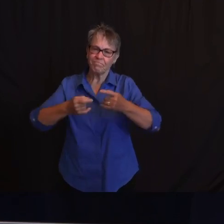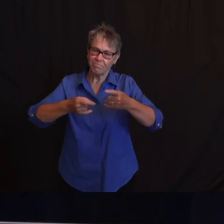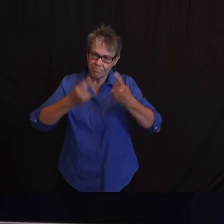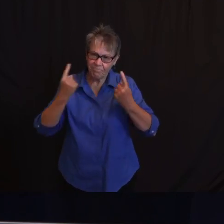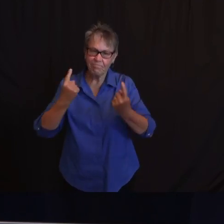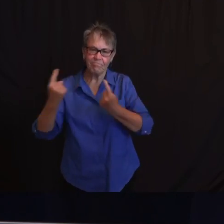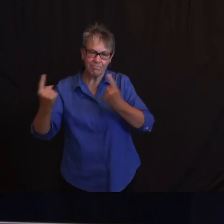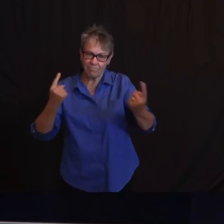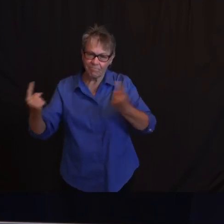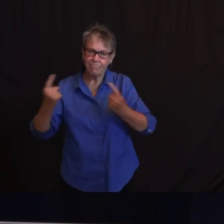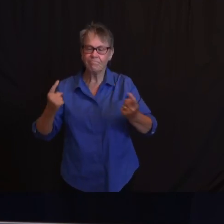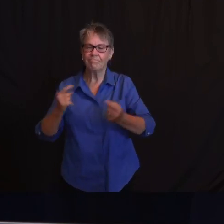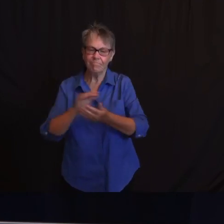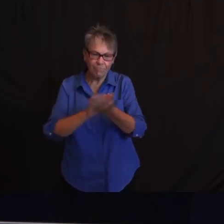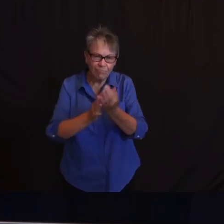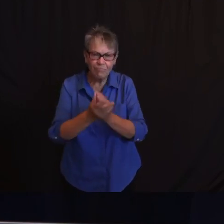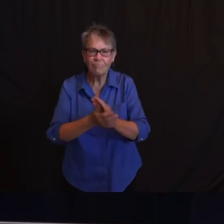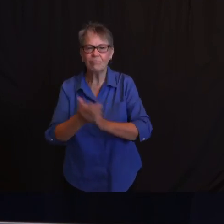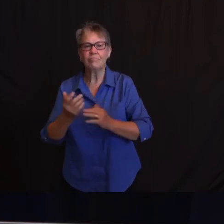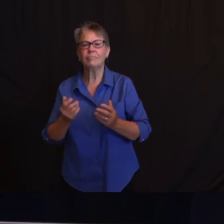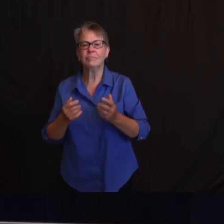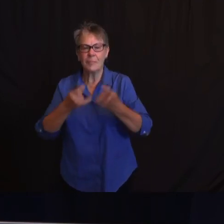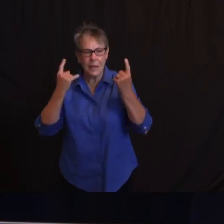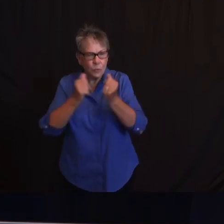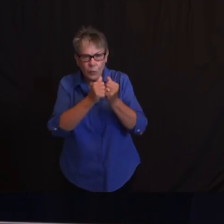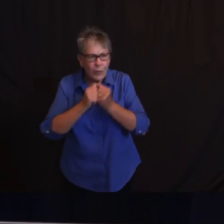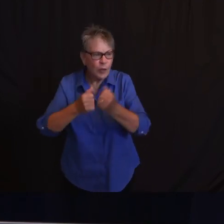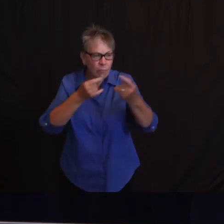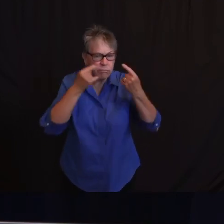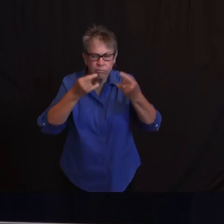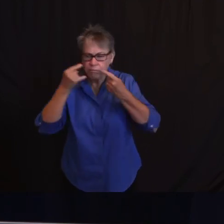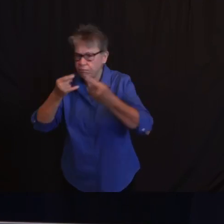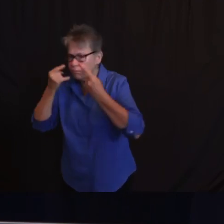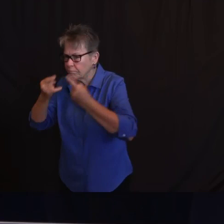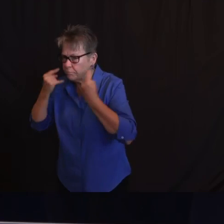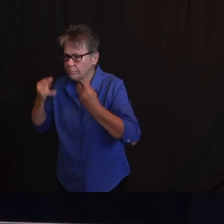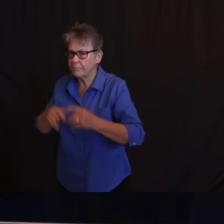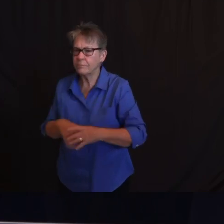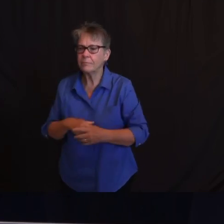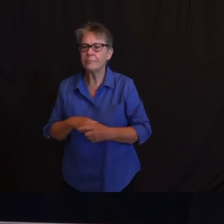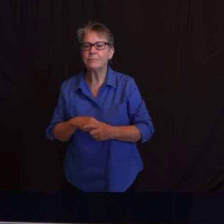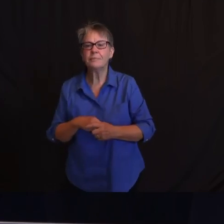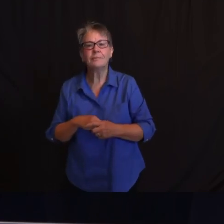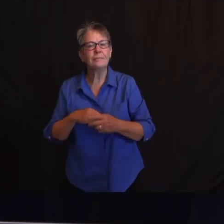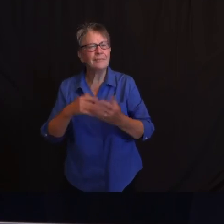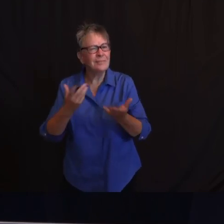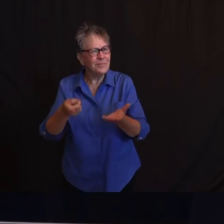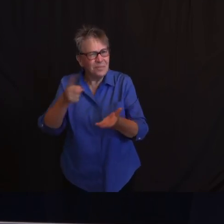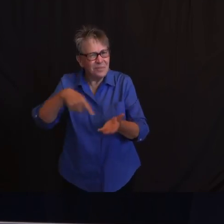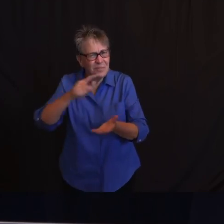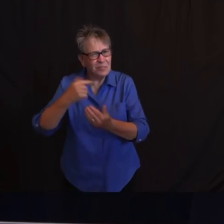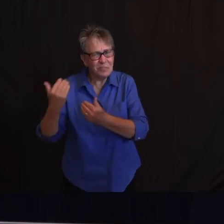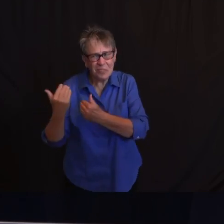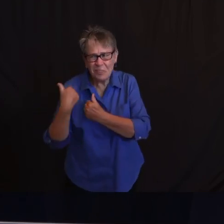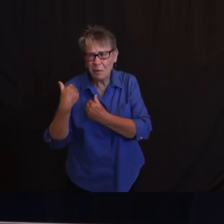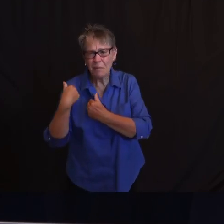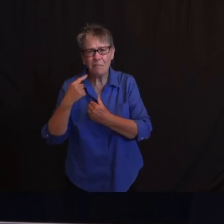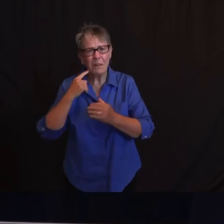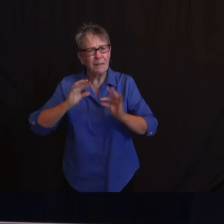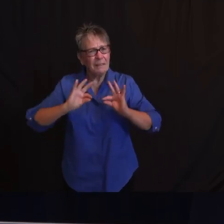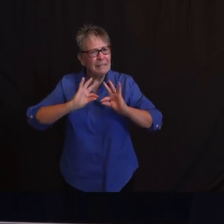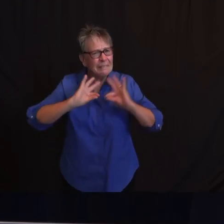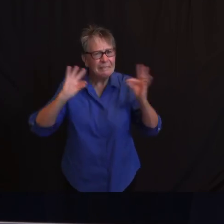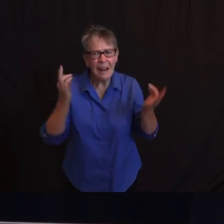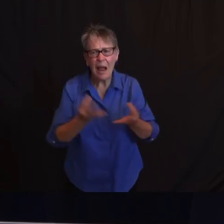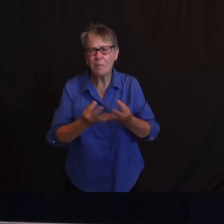measures. We all have a responsibility to our families, our loved ones, and our community to keep up these efforts to